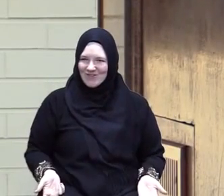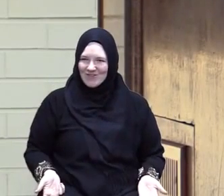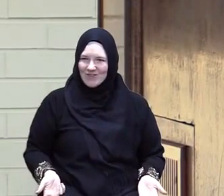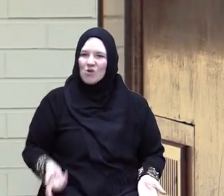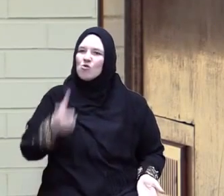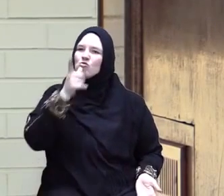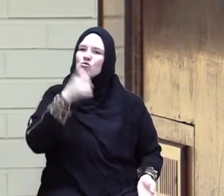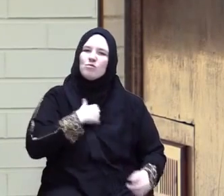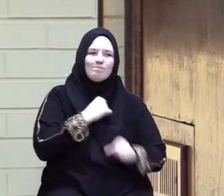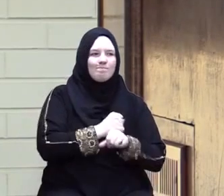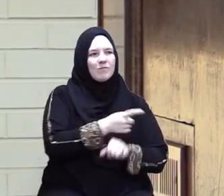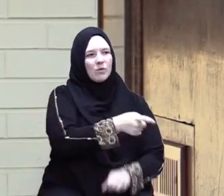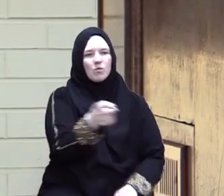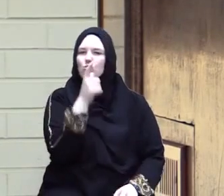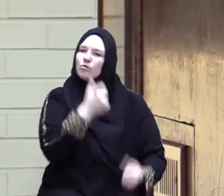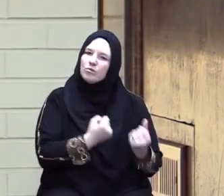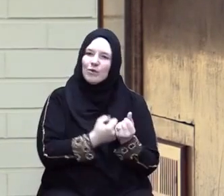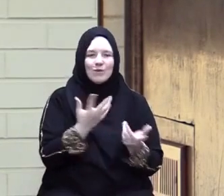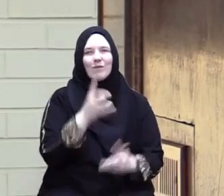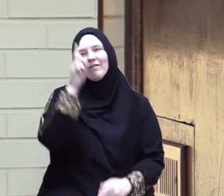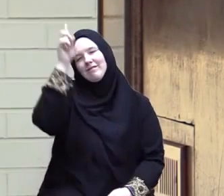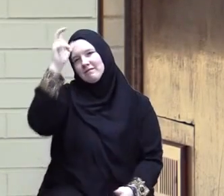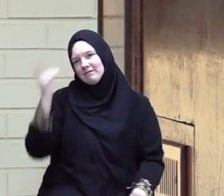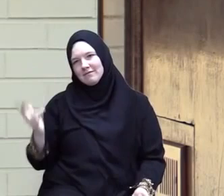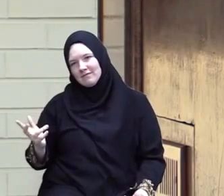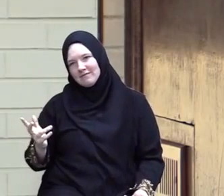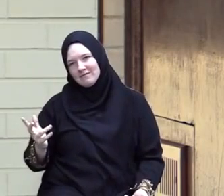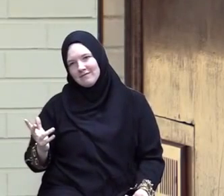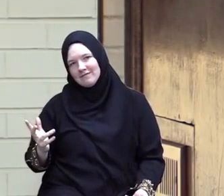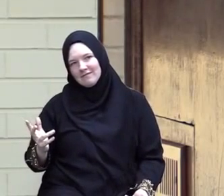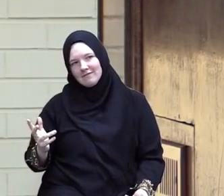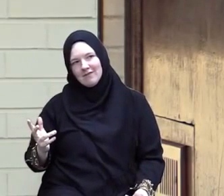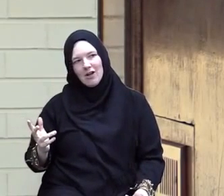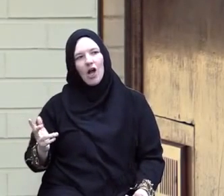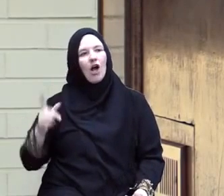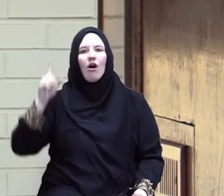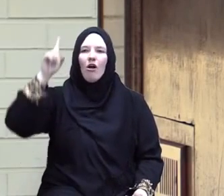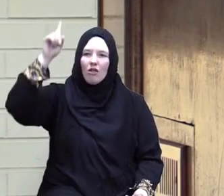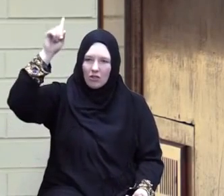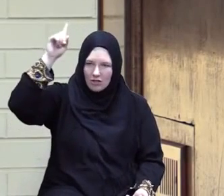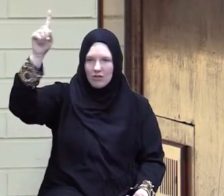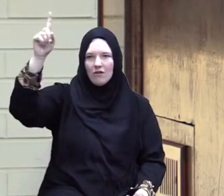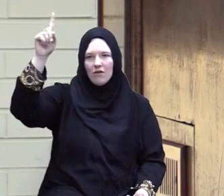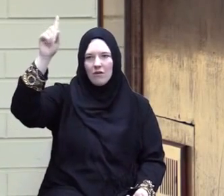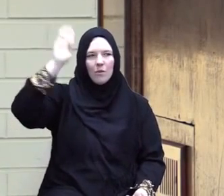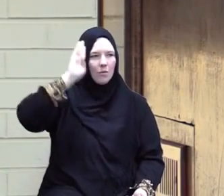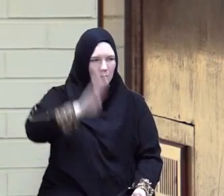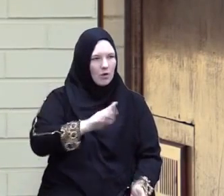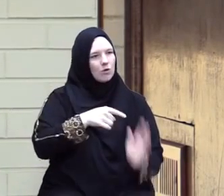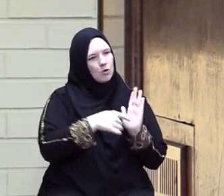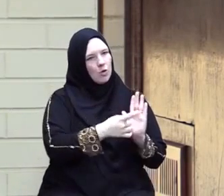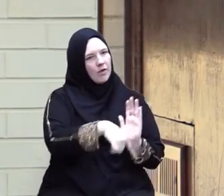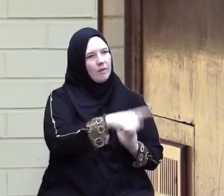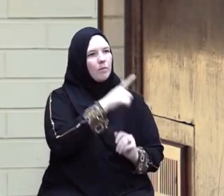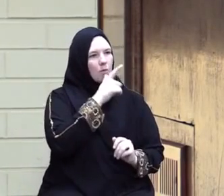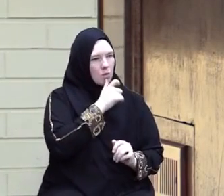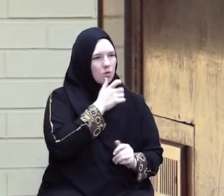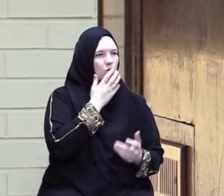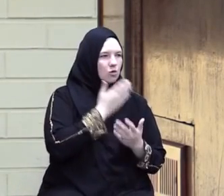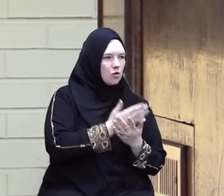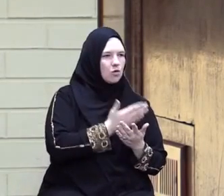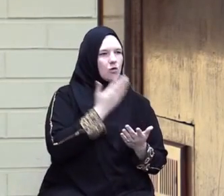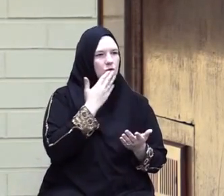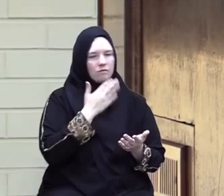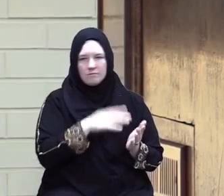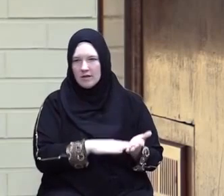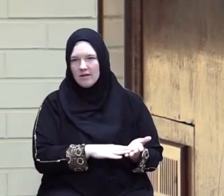his mocking will creep into their life without them feeling it. They don't feel it, and they don't know